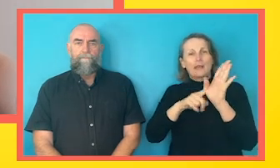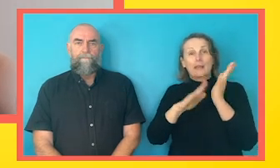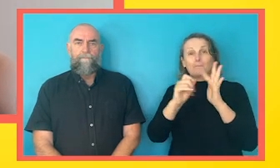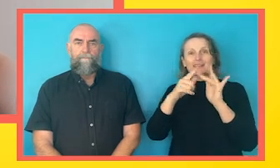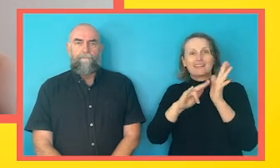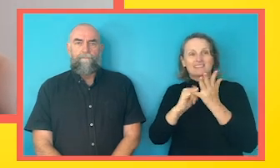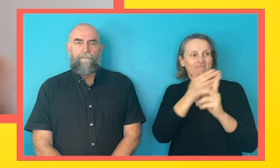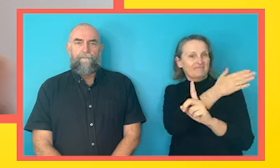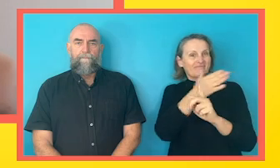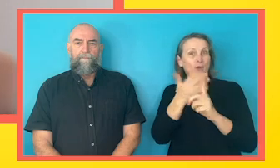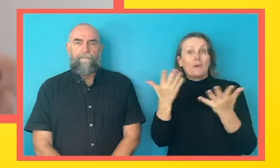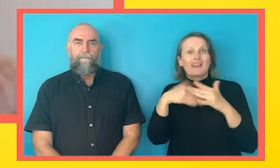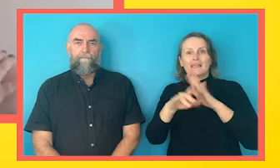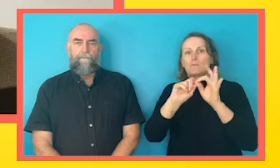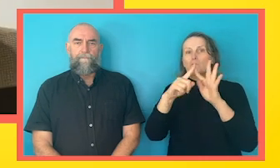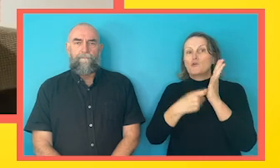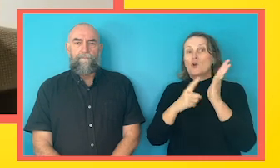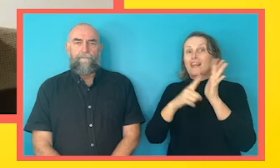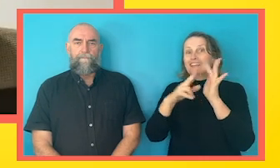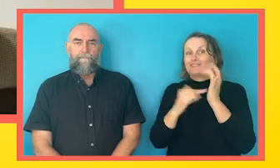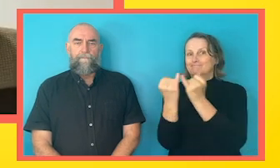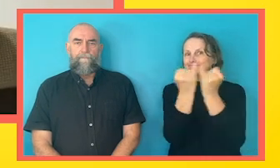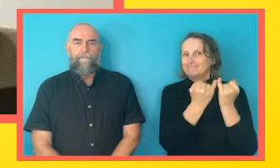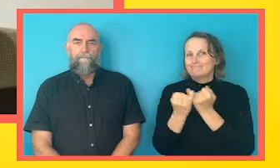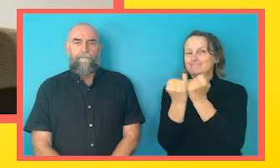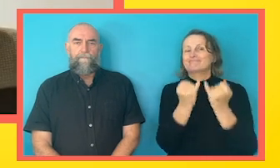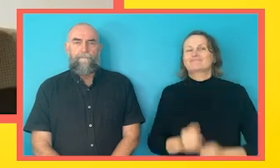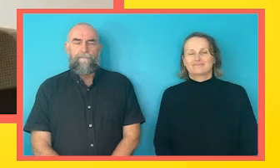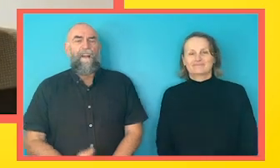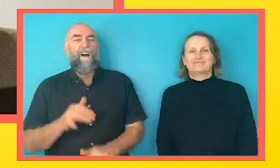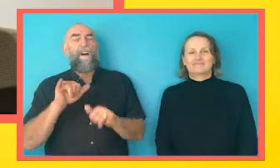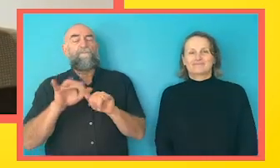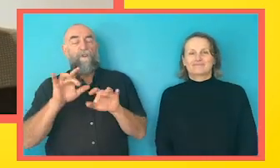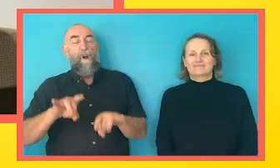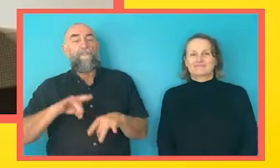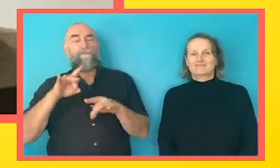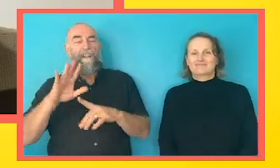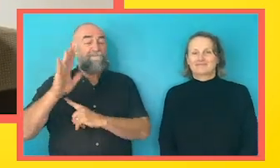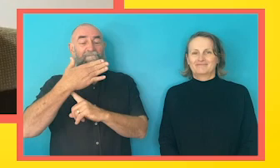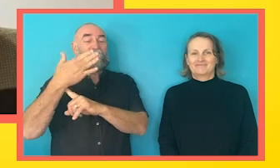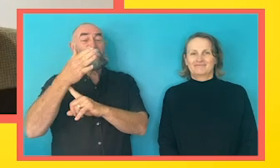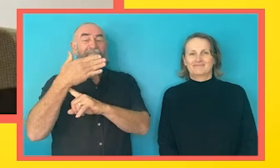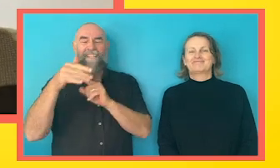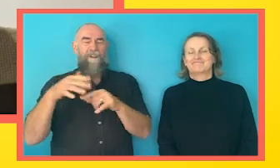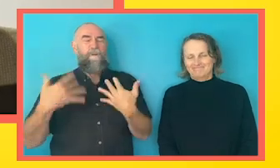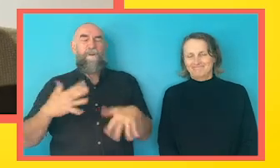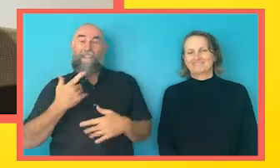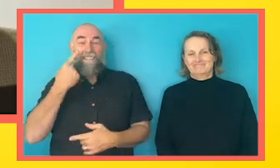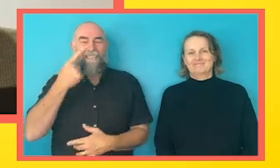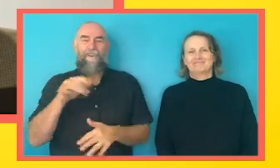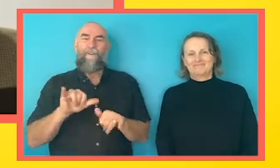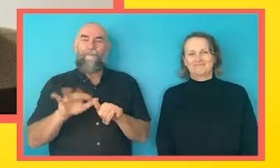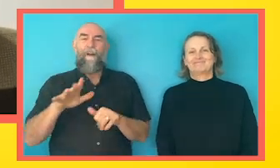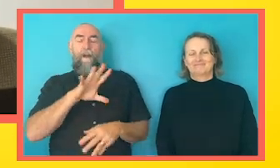over the past few weeks in Berlin. It's always great to see the Australian flag, and it has a strong and long history